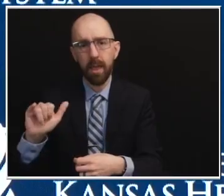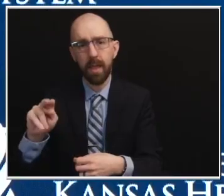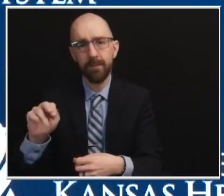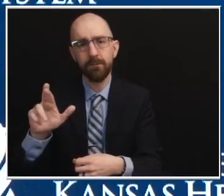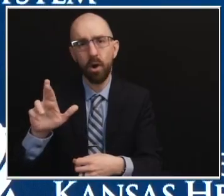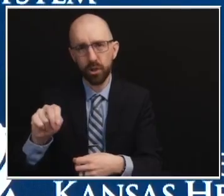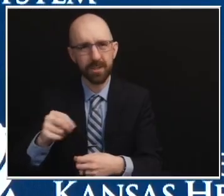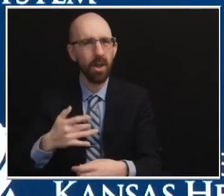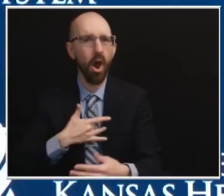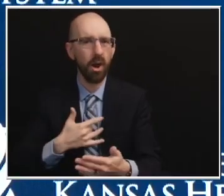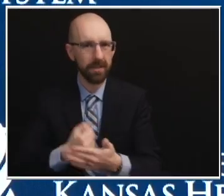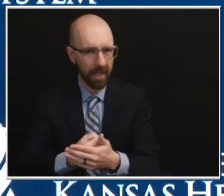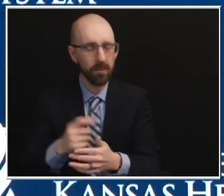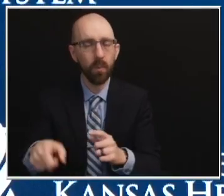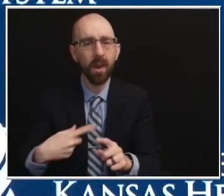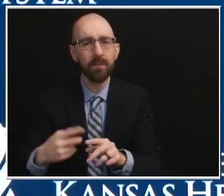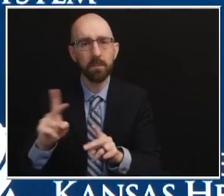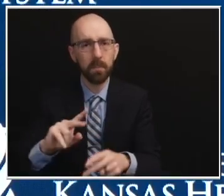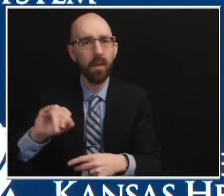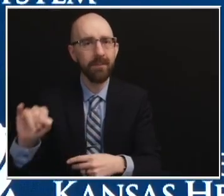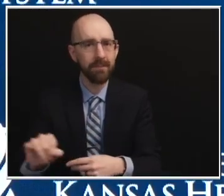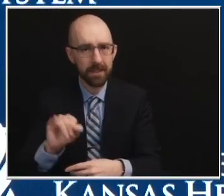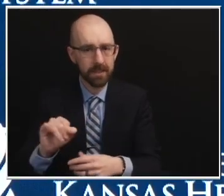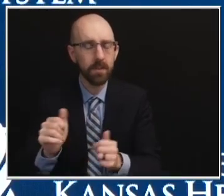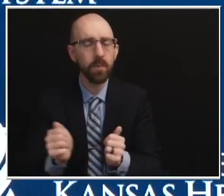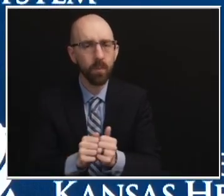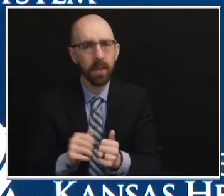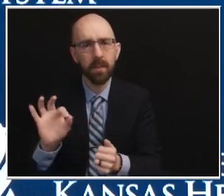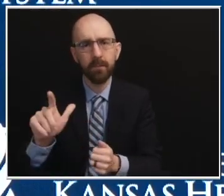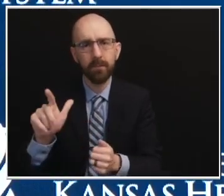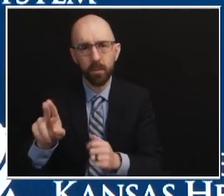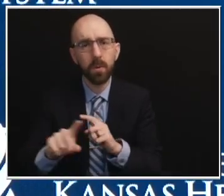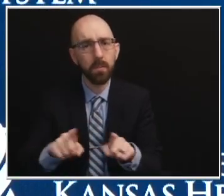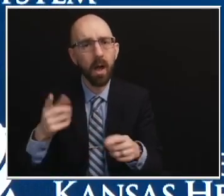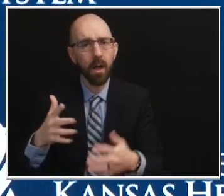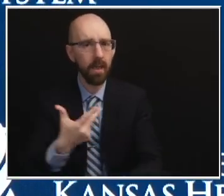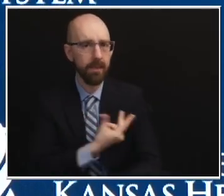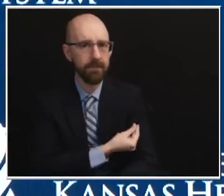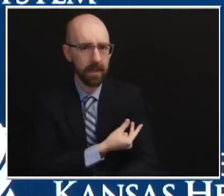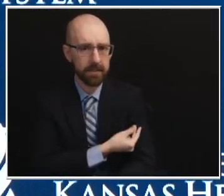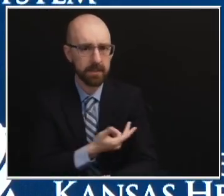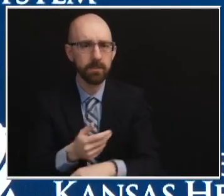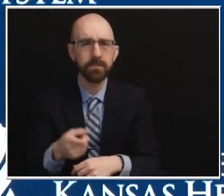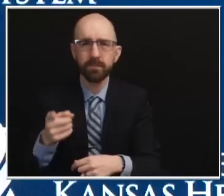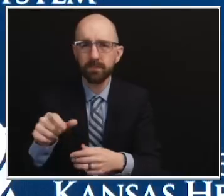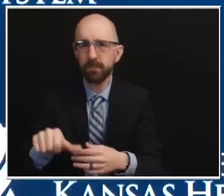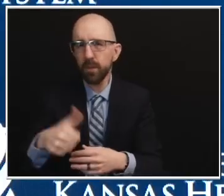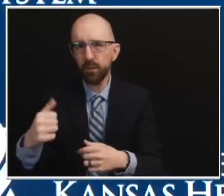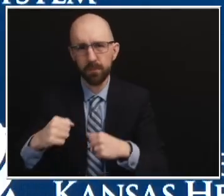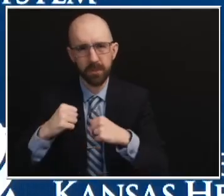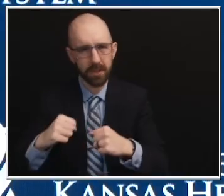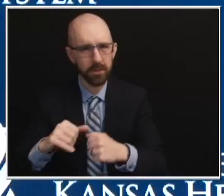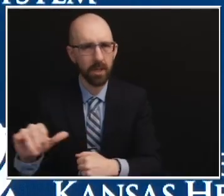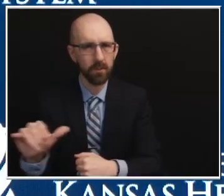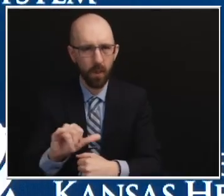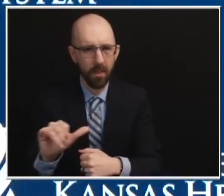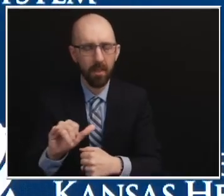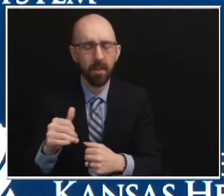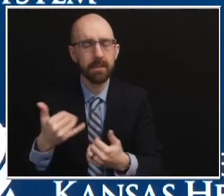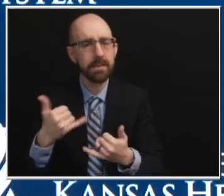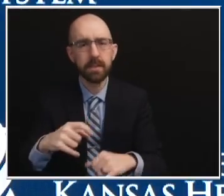people are infected with influenza but have been vaccinated. So there is that other protection as well. There is still time to